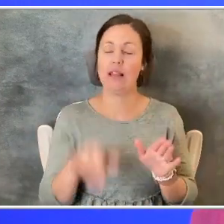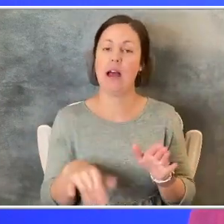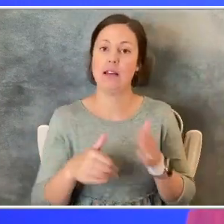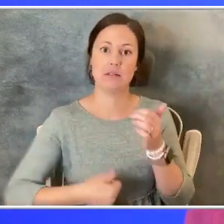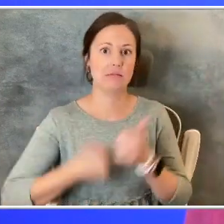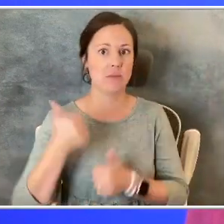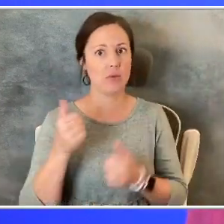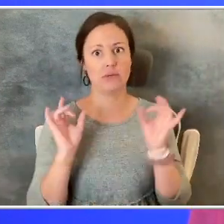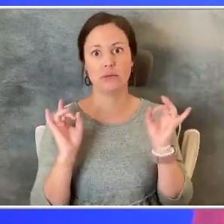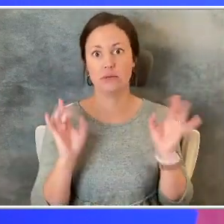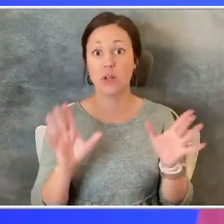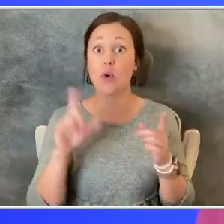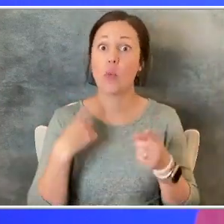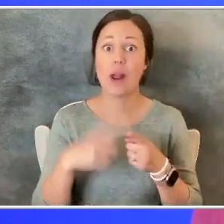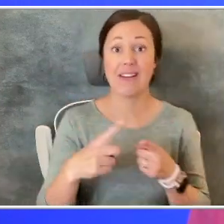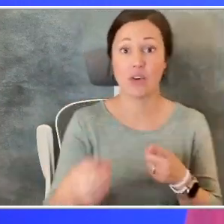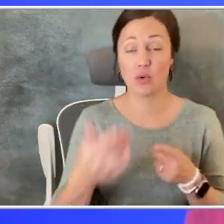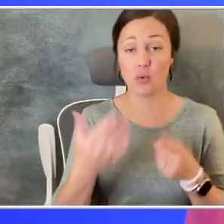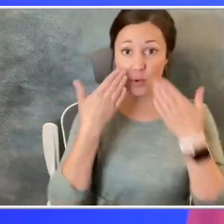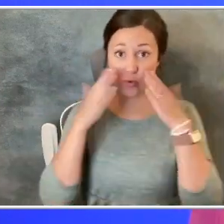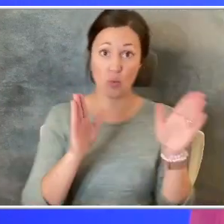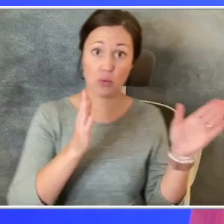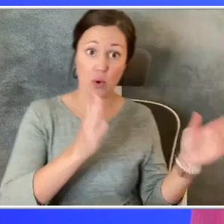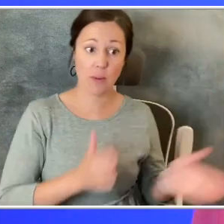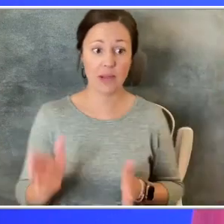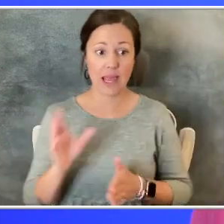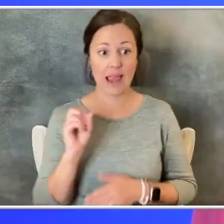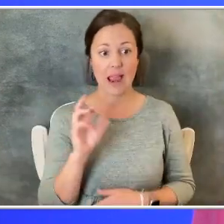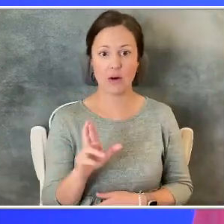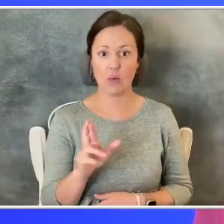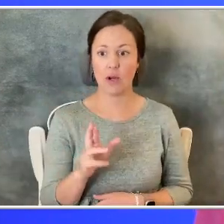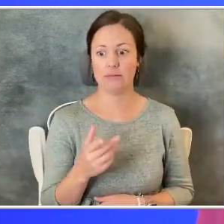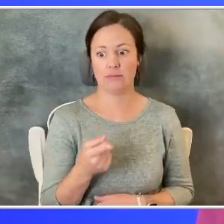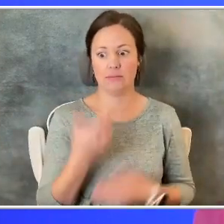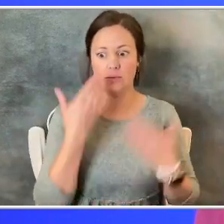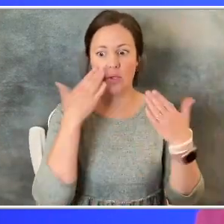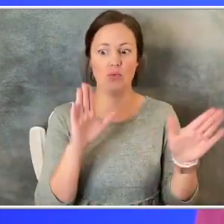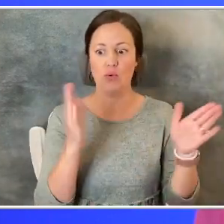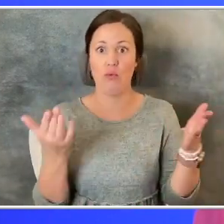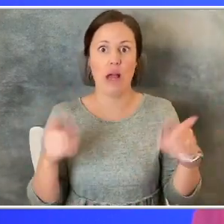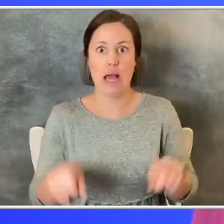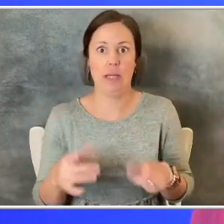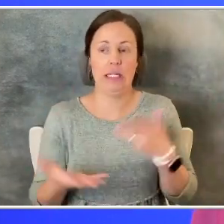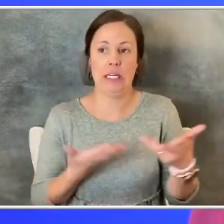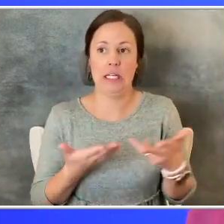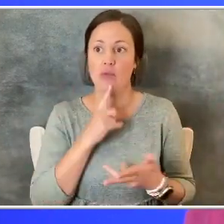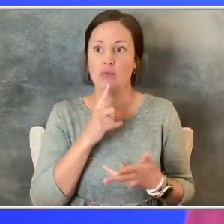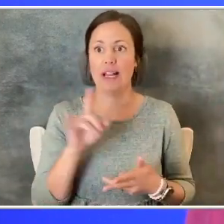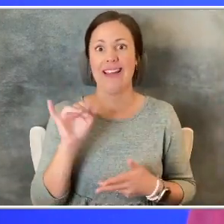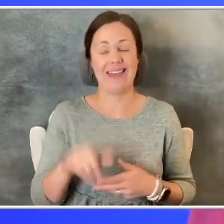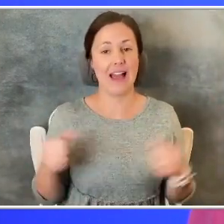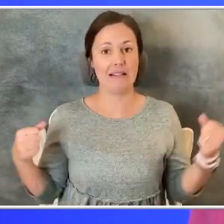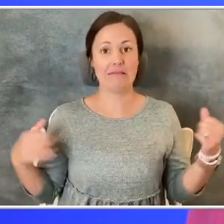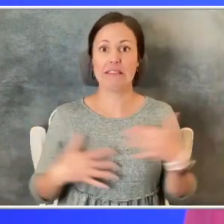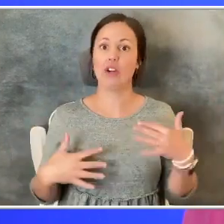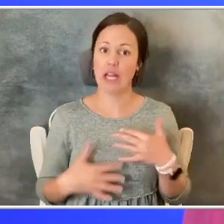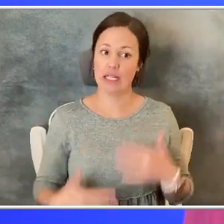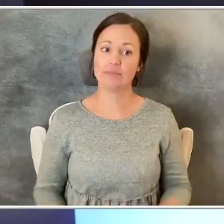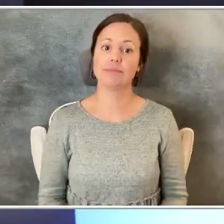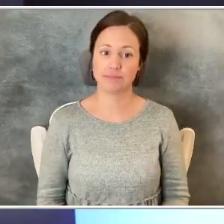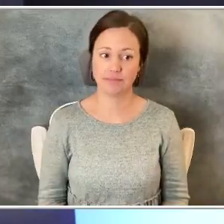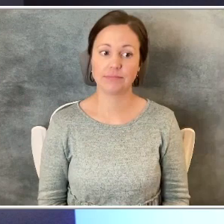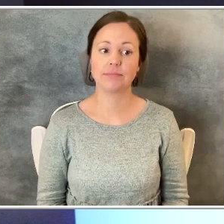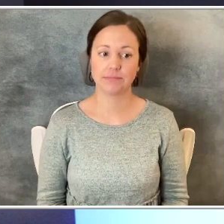know what the plan is or you don't know what's going to happen, that is terrifying. So. And just say one more